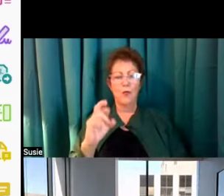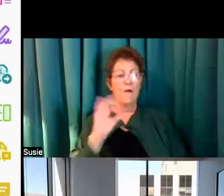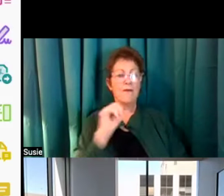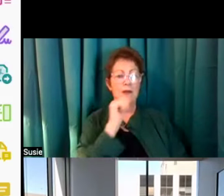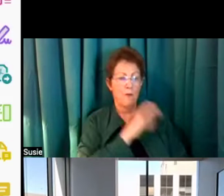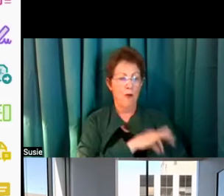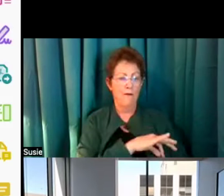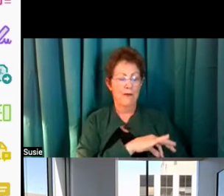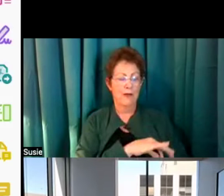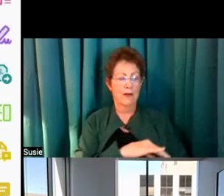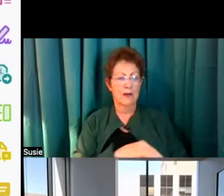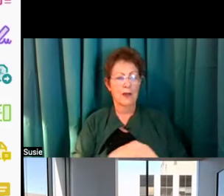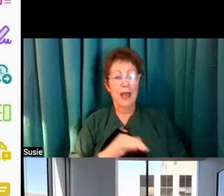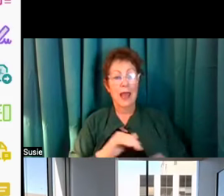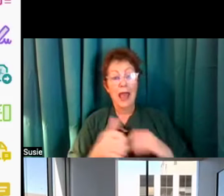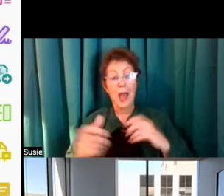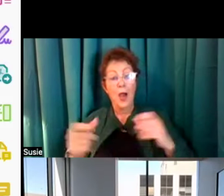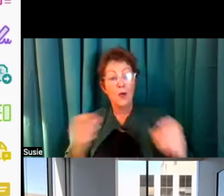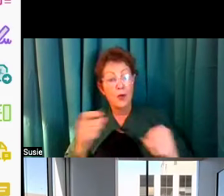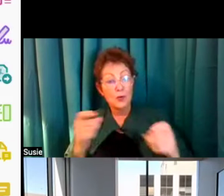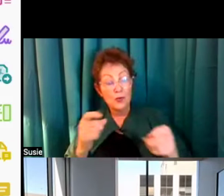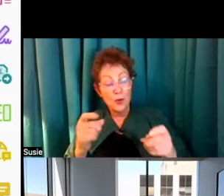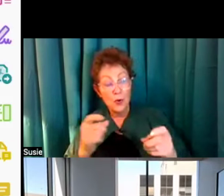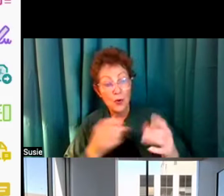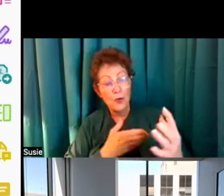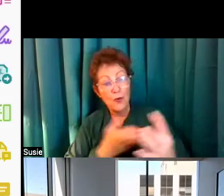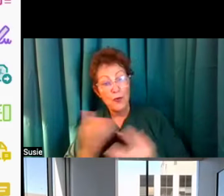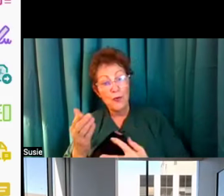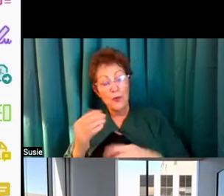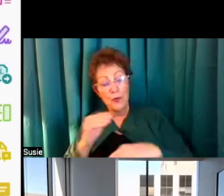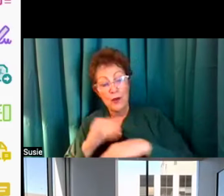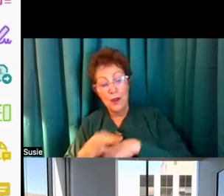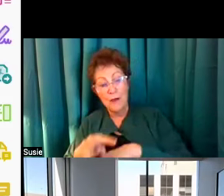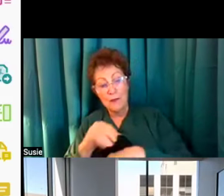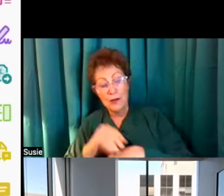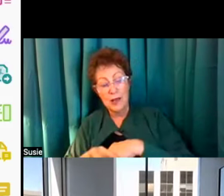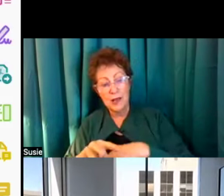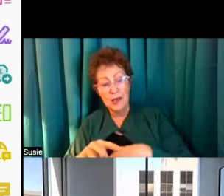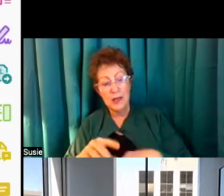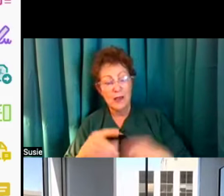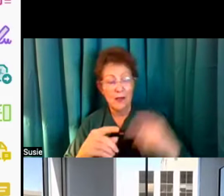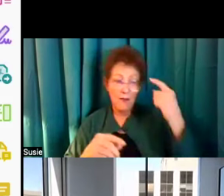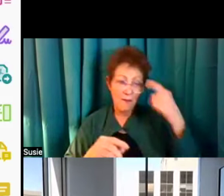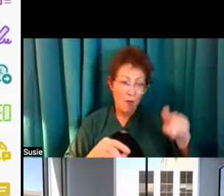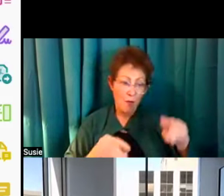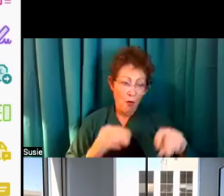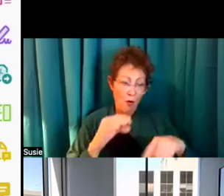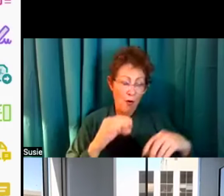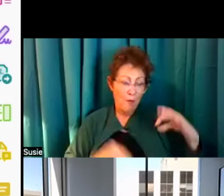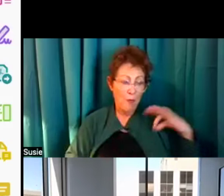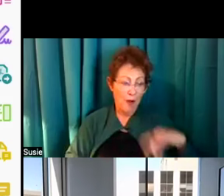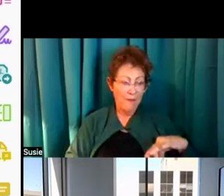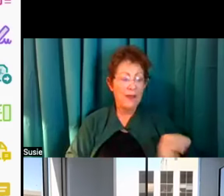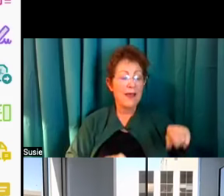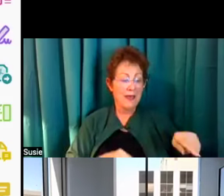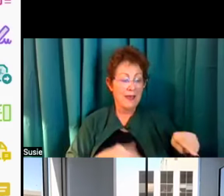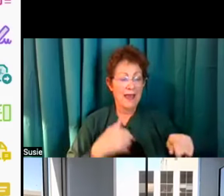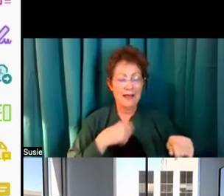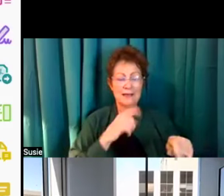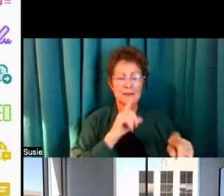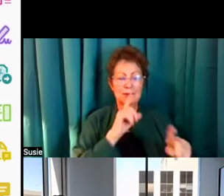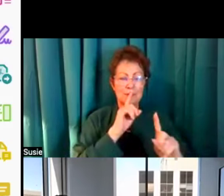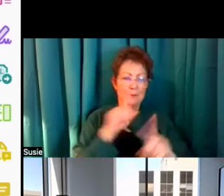so the way control is established is through governance, where the for-profit has the ability to designate